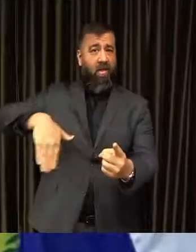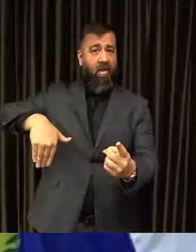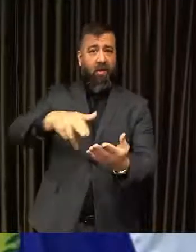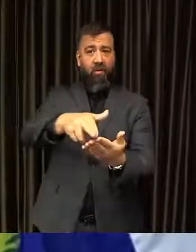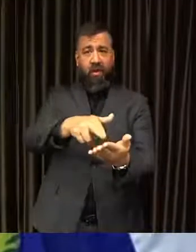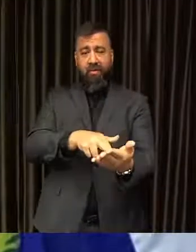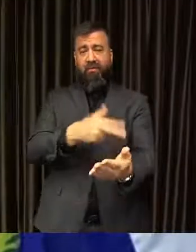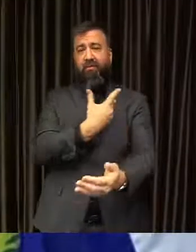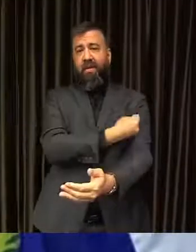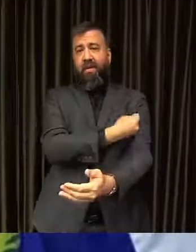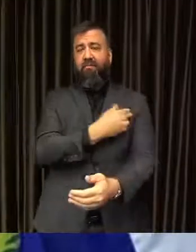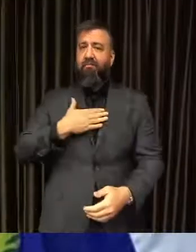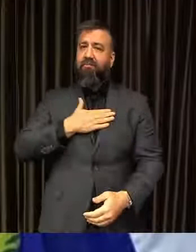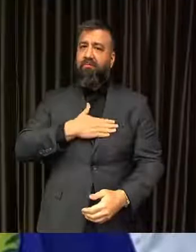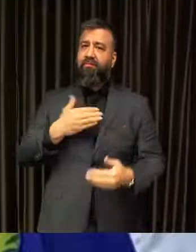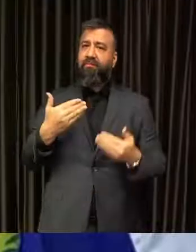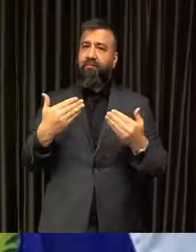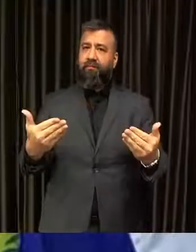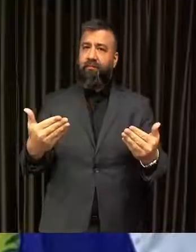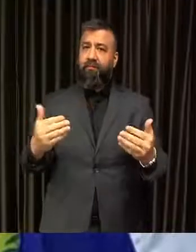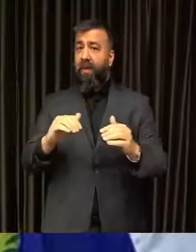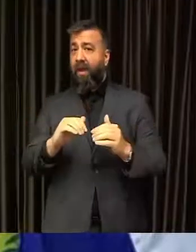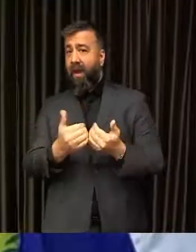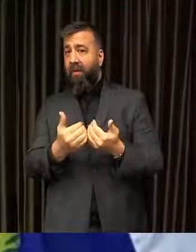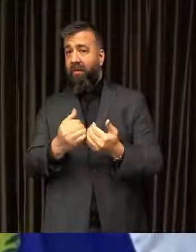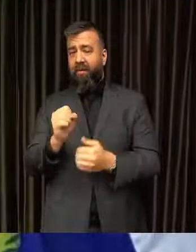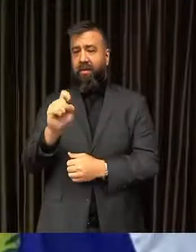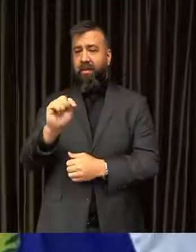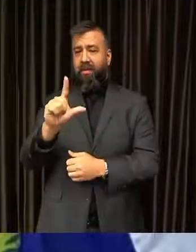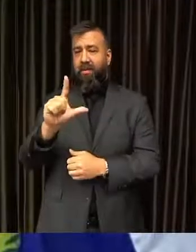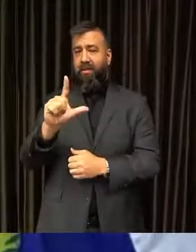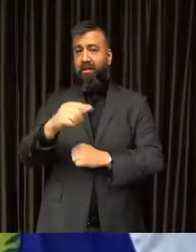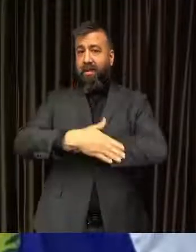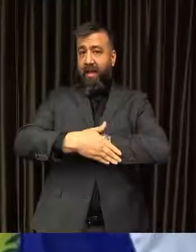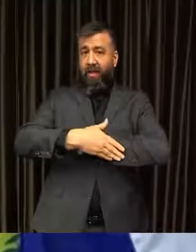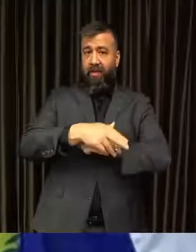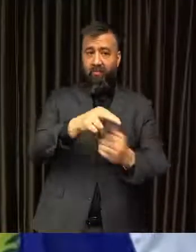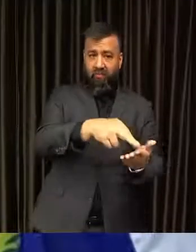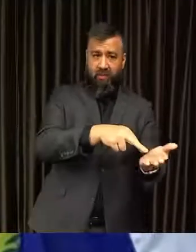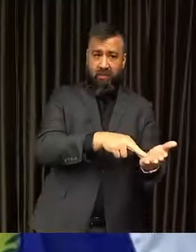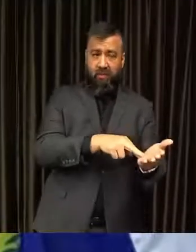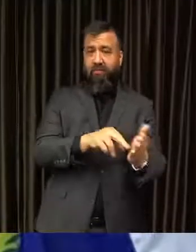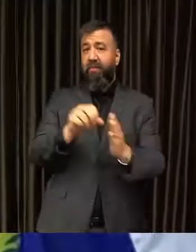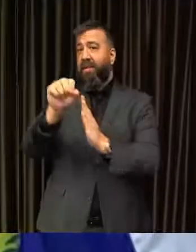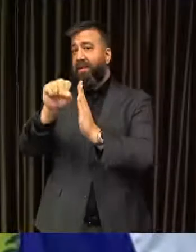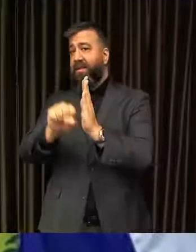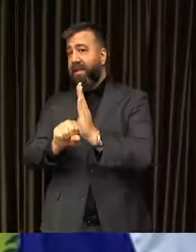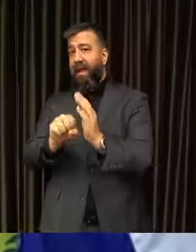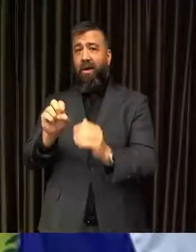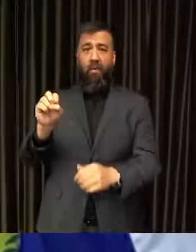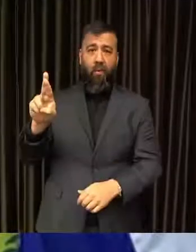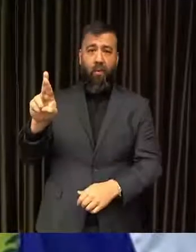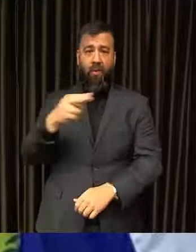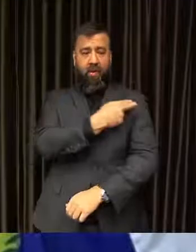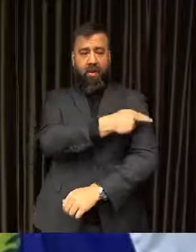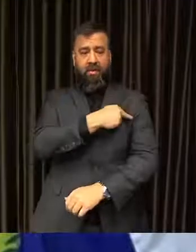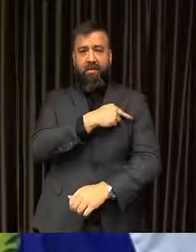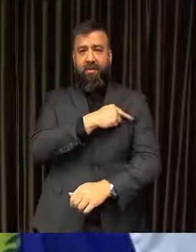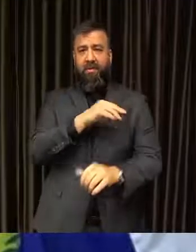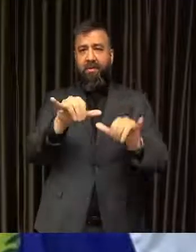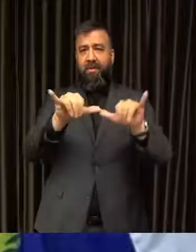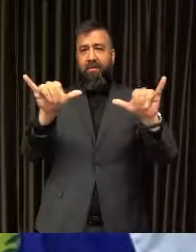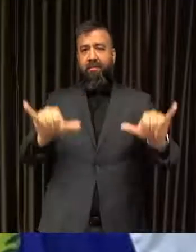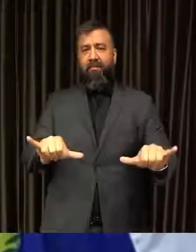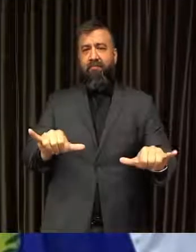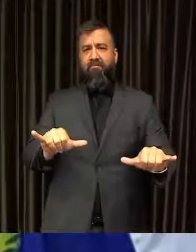vaccinated, please do, either through St. Louis County, the state, or through a hospital system. Several registrations are fine, but please